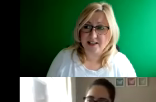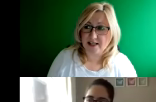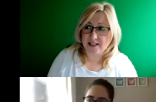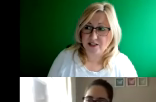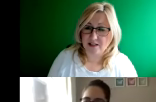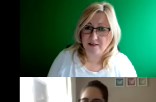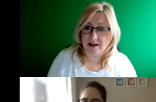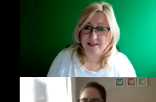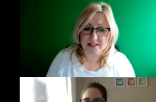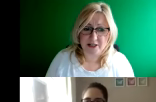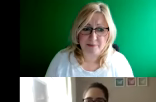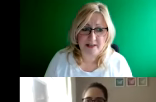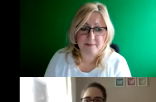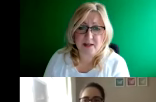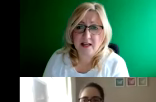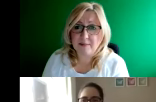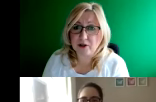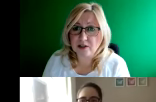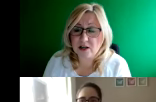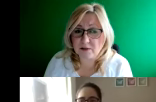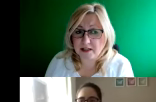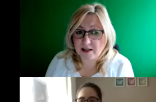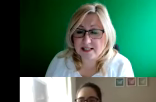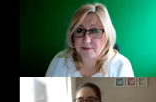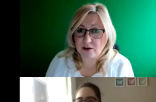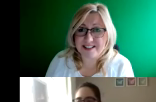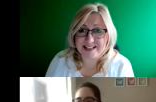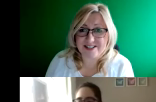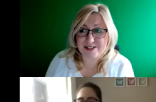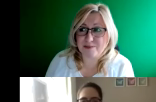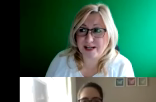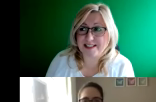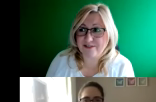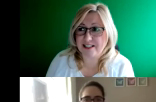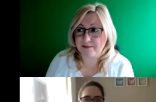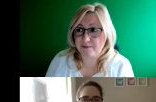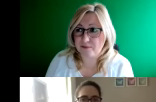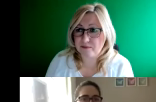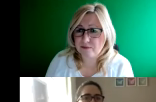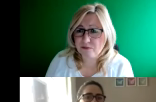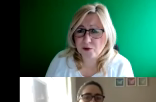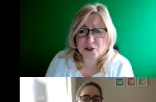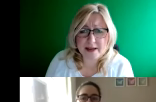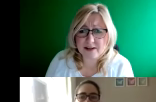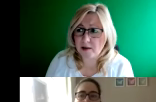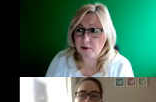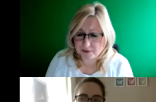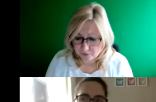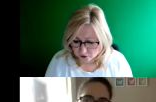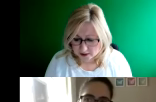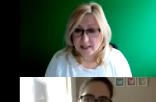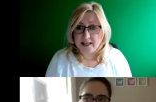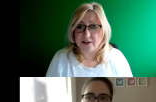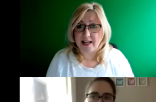in translation and interpreting. And we're going to talk about a concept called intersubjectivity, which may have come